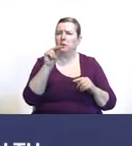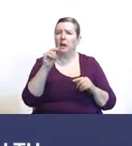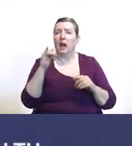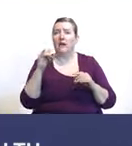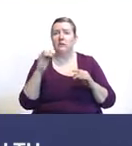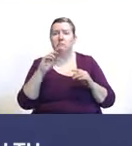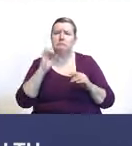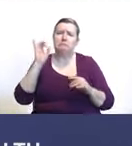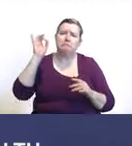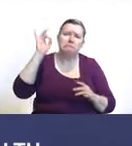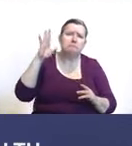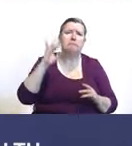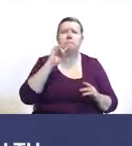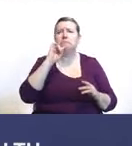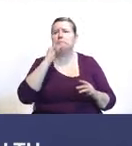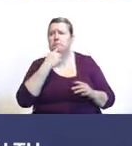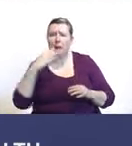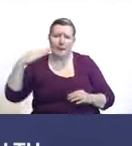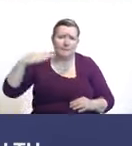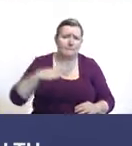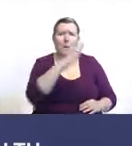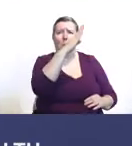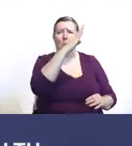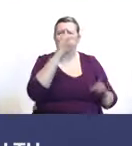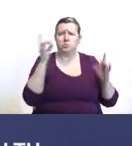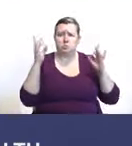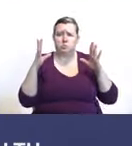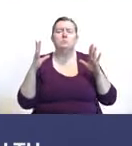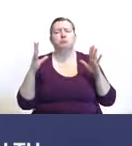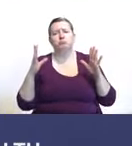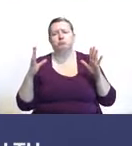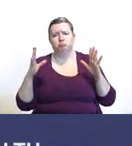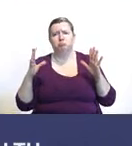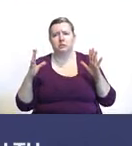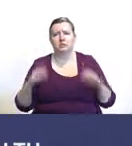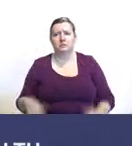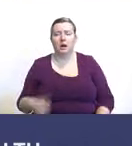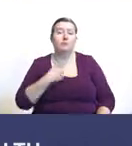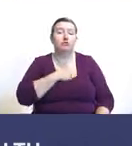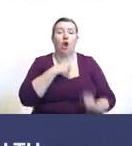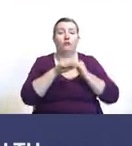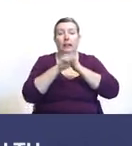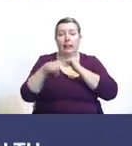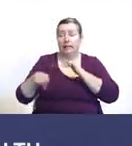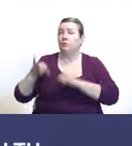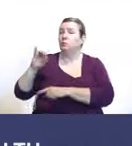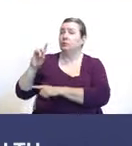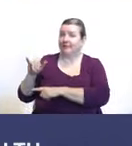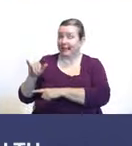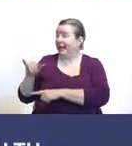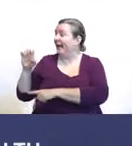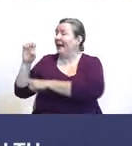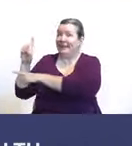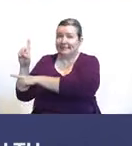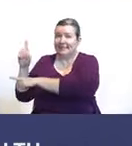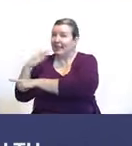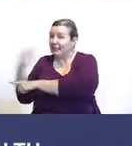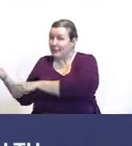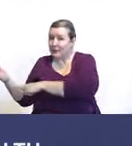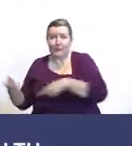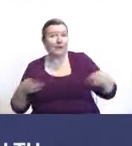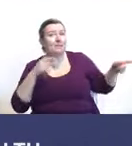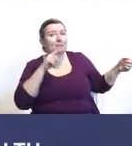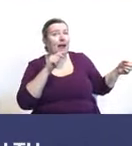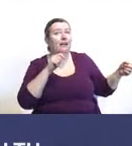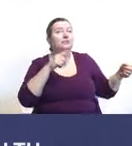meaningful deterioration. Sorry to take so long. Judy, Ed, thank you. Pat, Alex, Paramel,